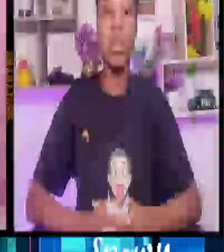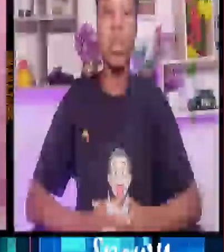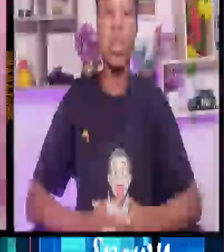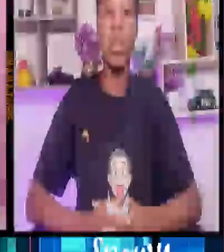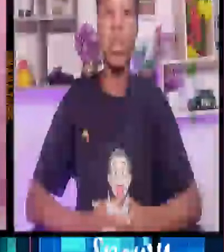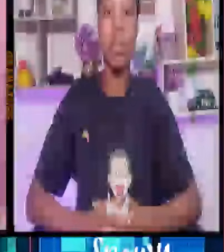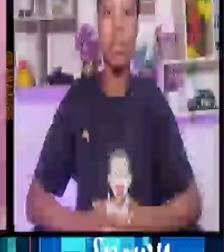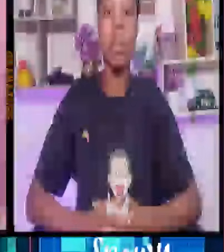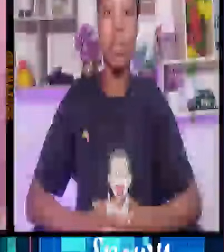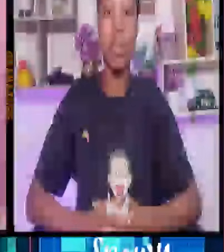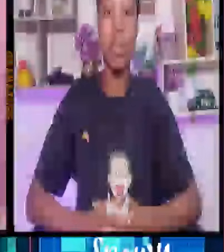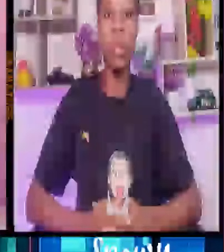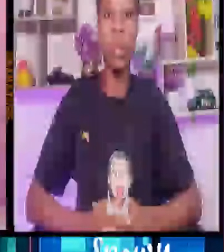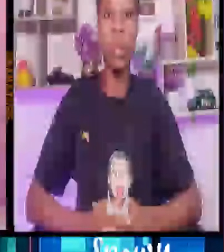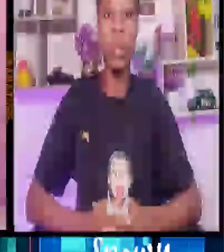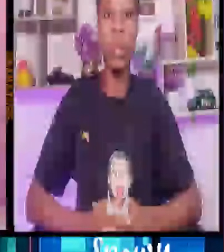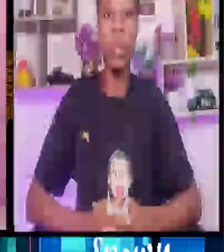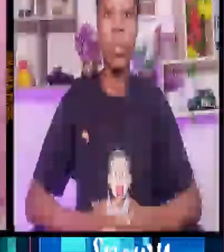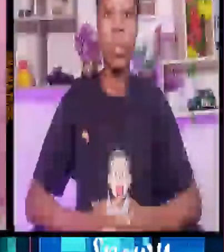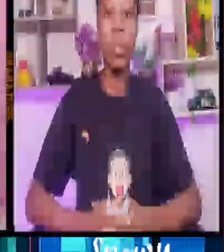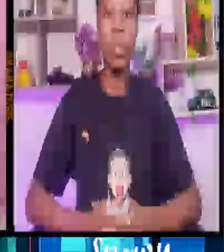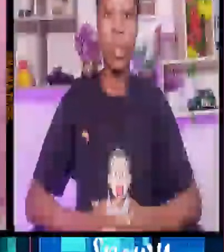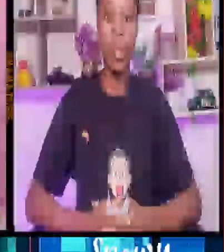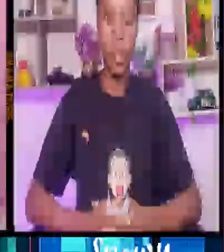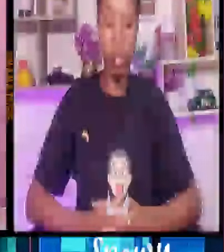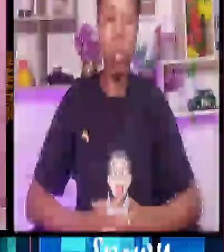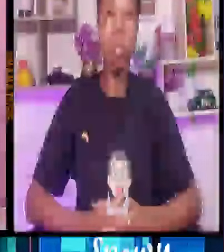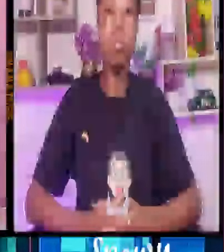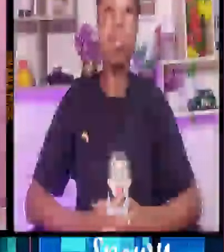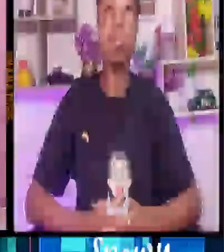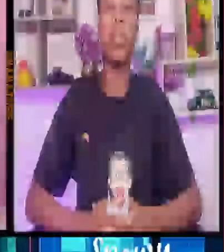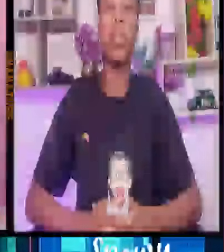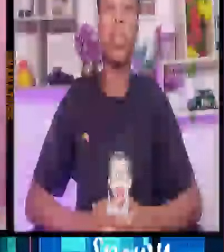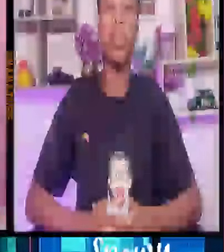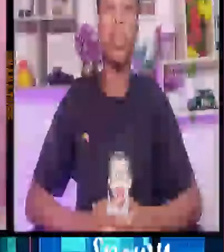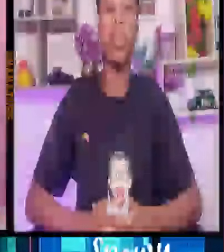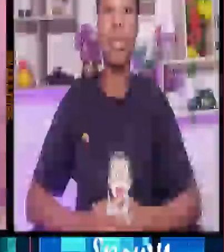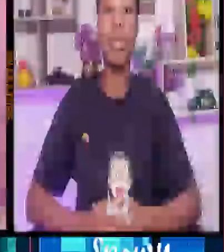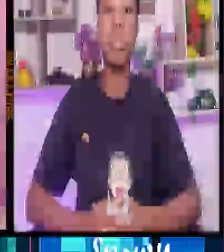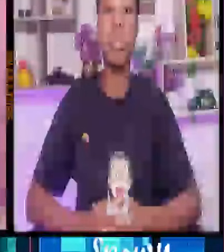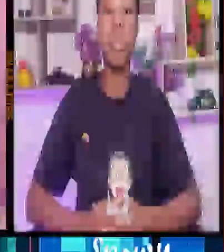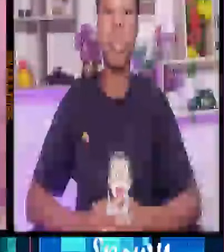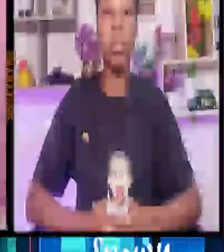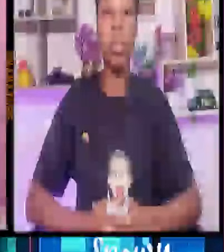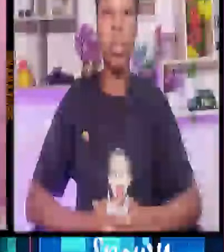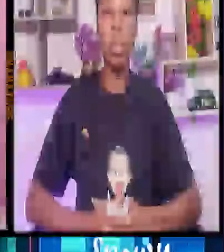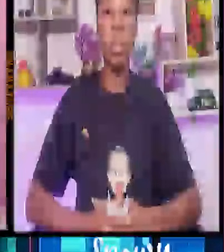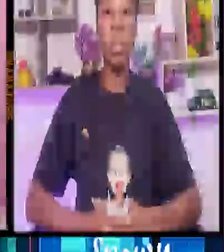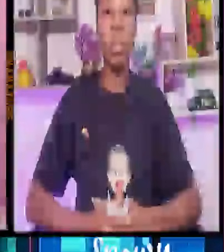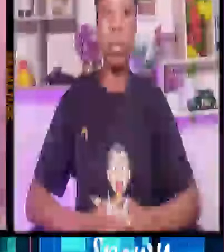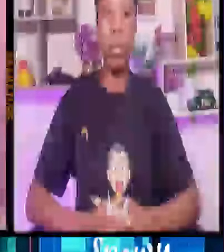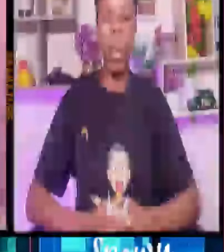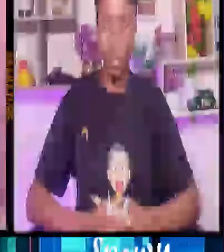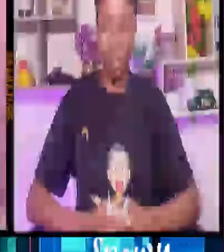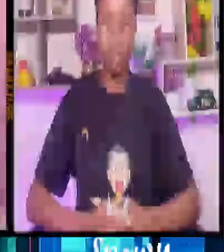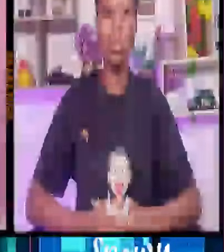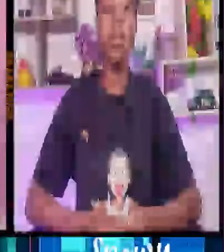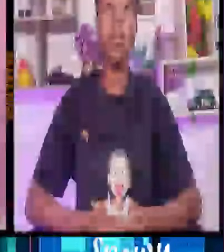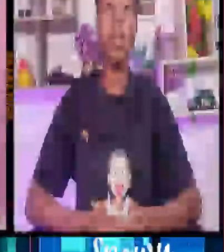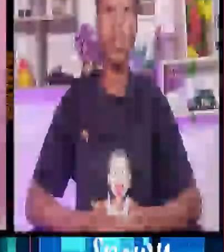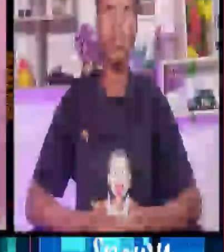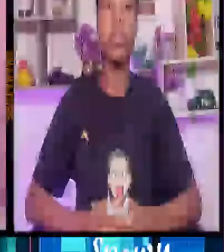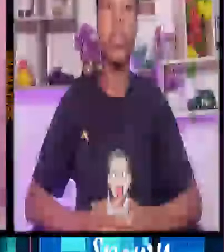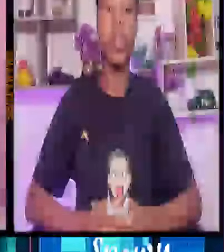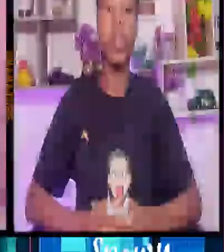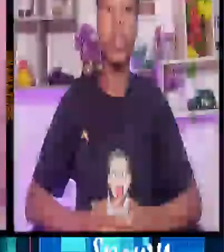because I am of the view that he can win us power in 2028. End of story. Why? I mean, you have seen the